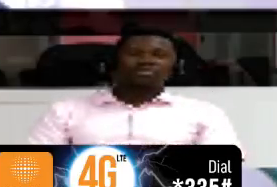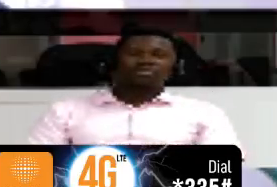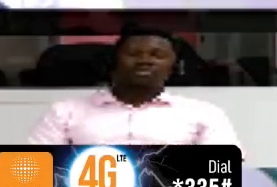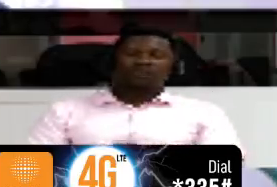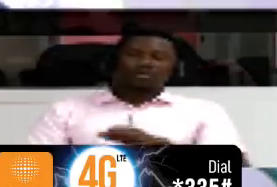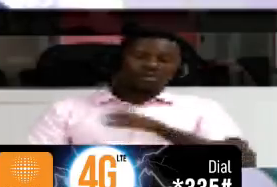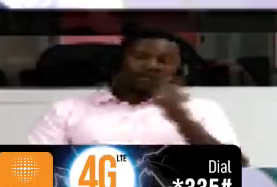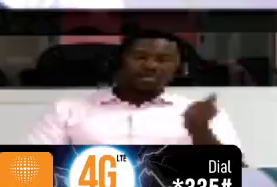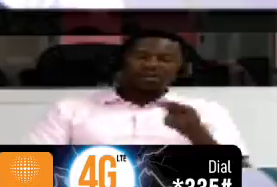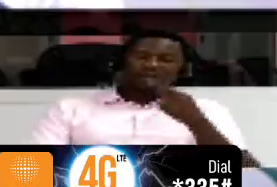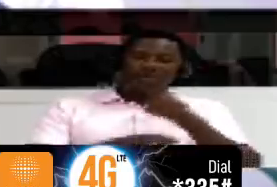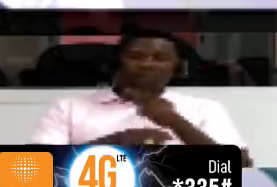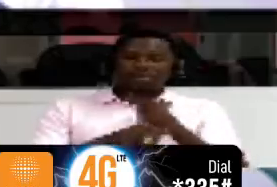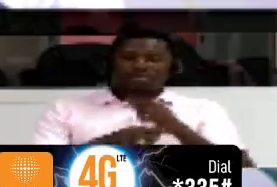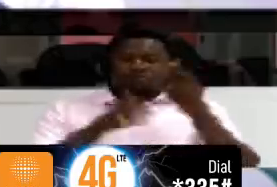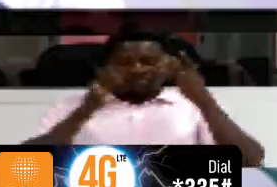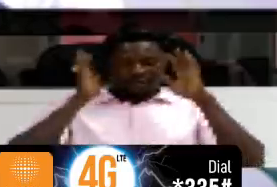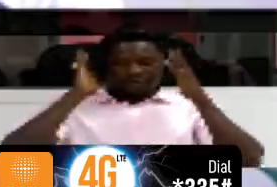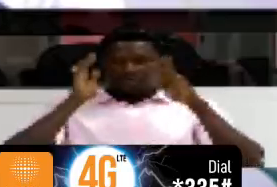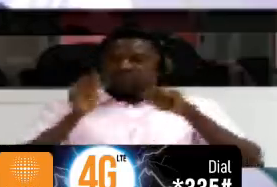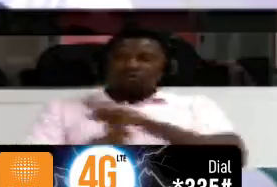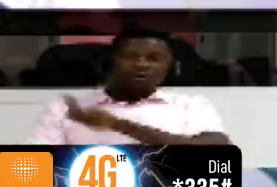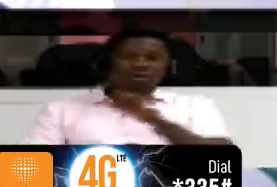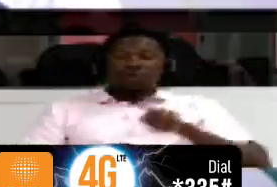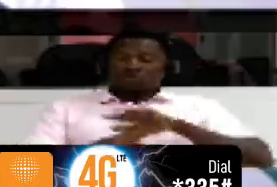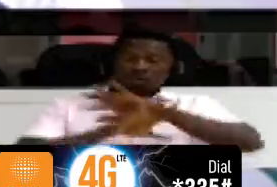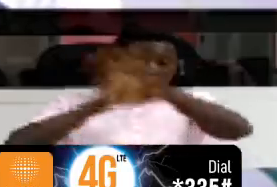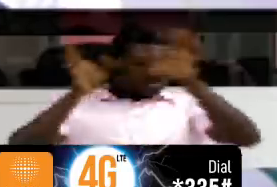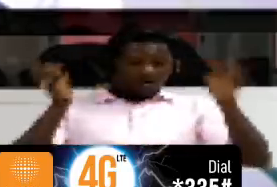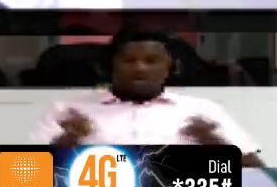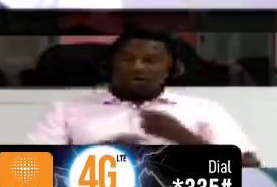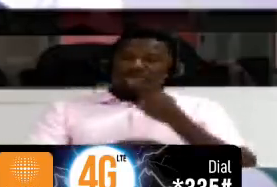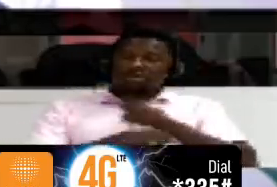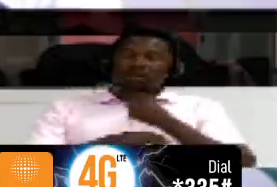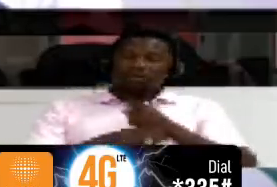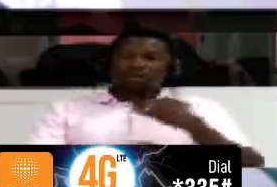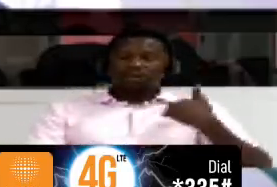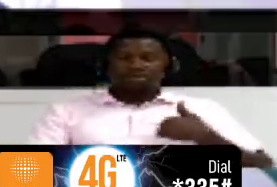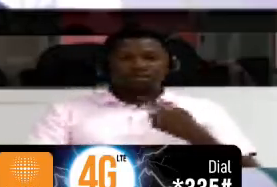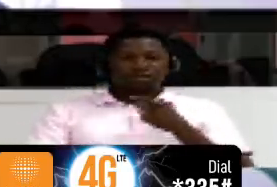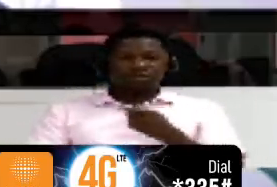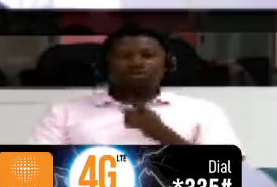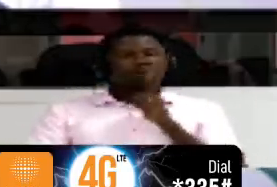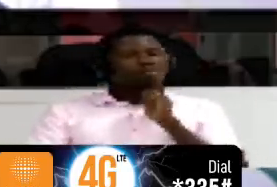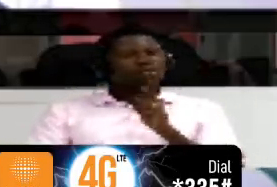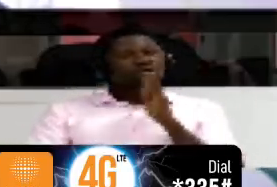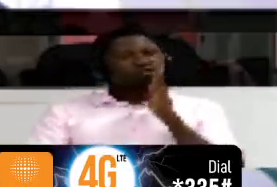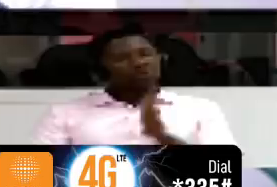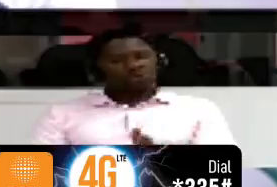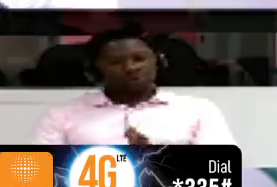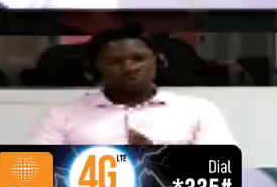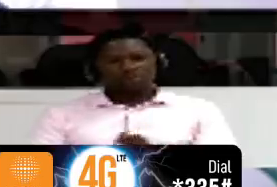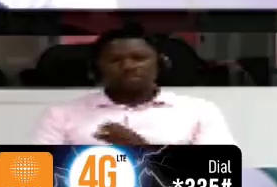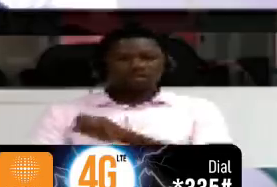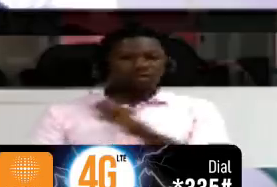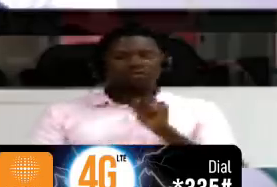And the Gambian problem, we are all Gambians, but truth is our problem.